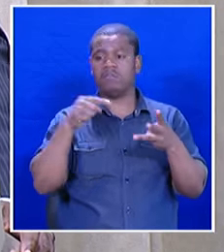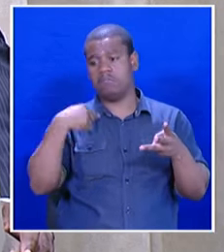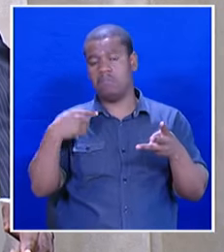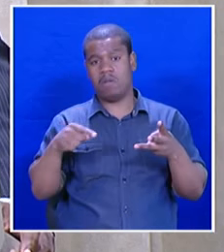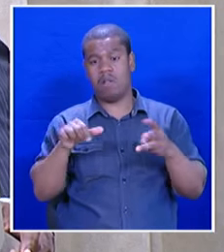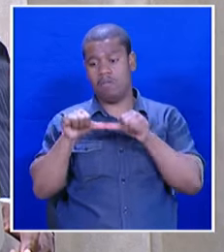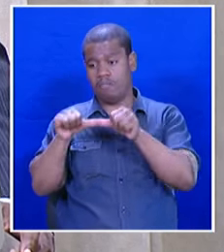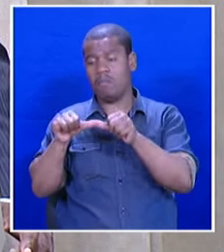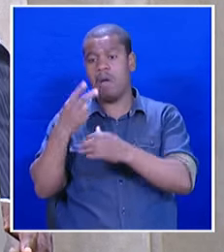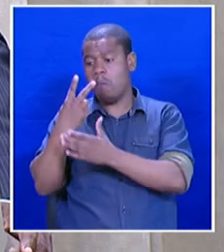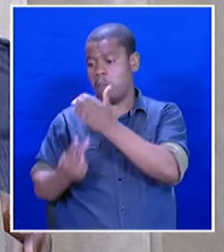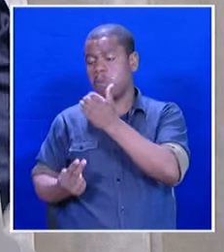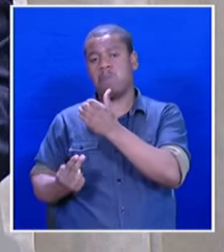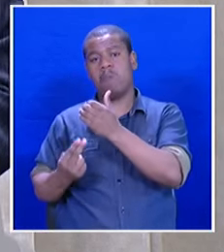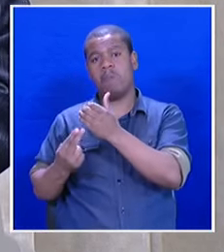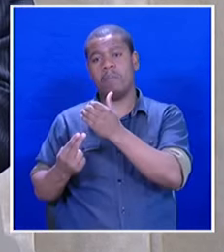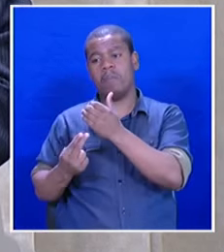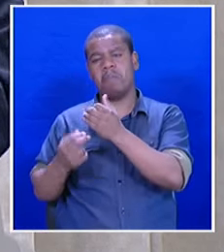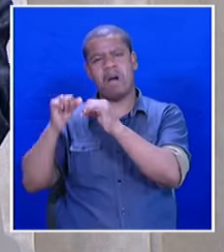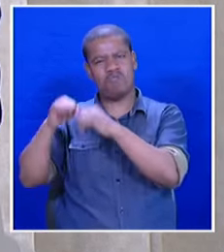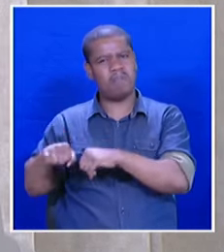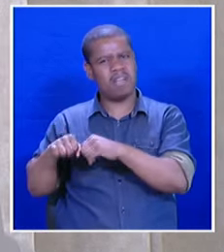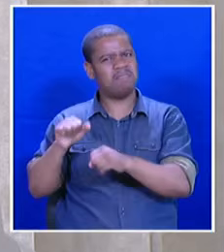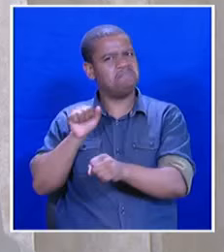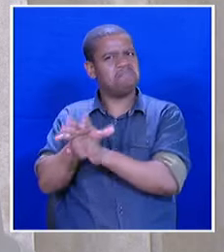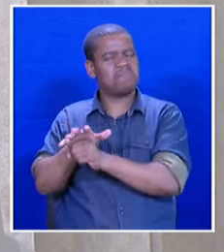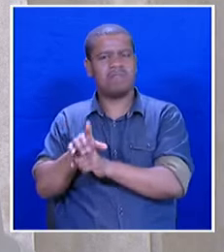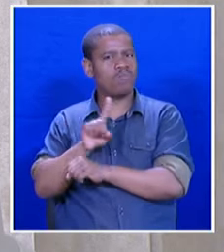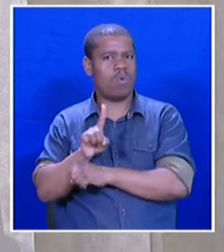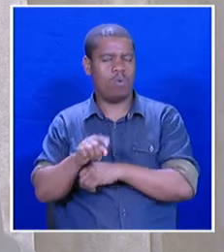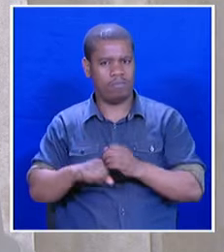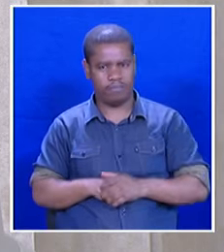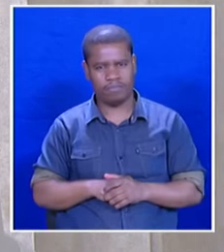agreements. I thank you. The Honourable Kowler.